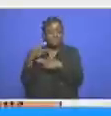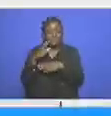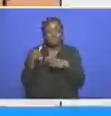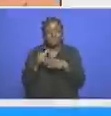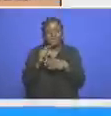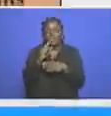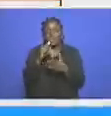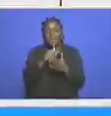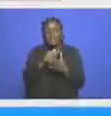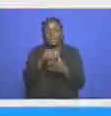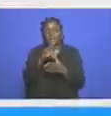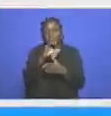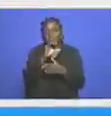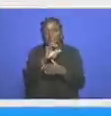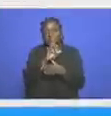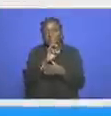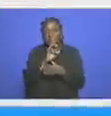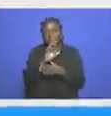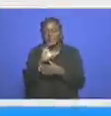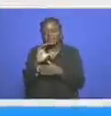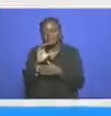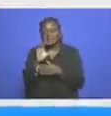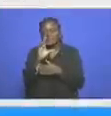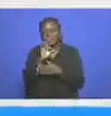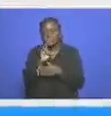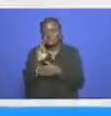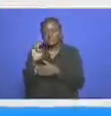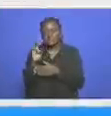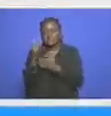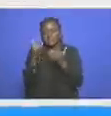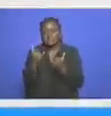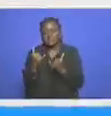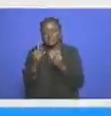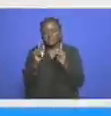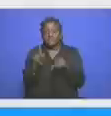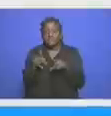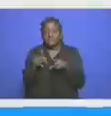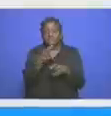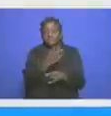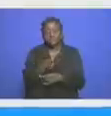are 1,777 active cases. Recovery is standing at